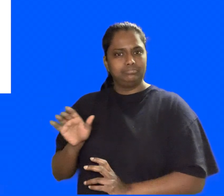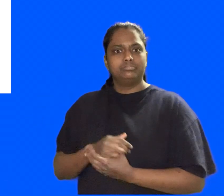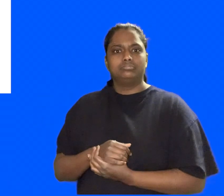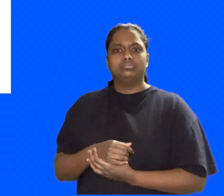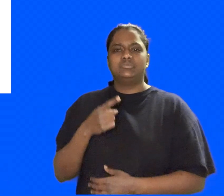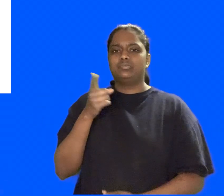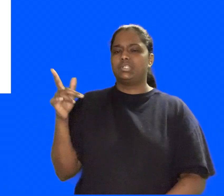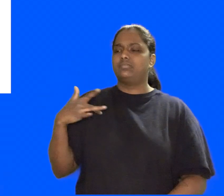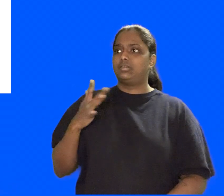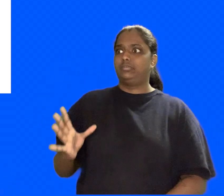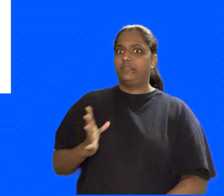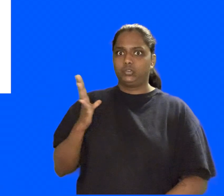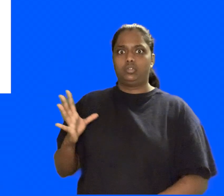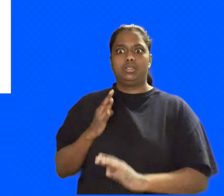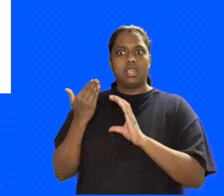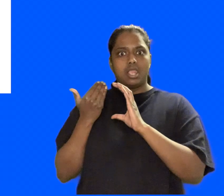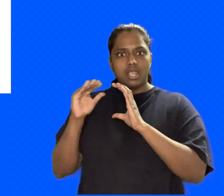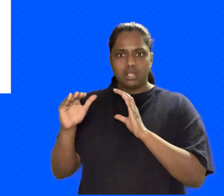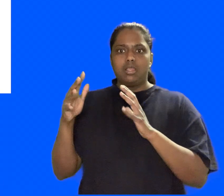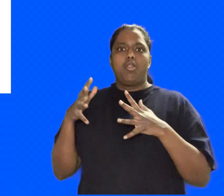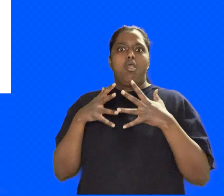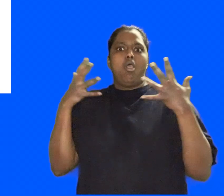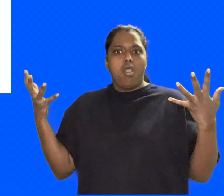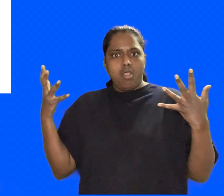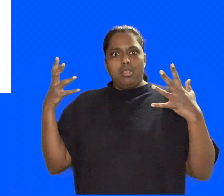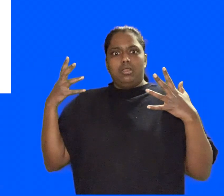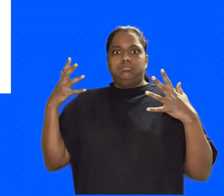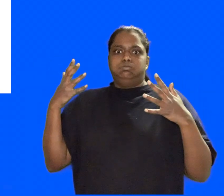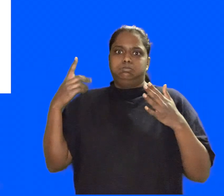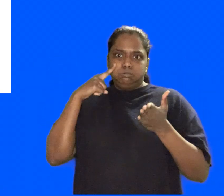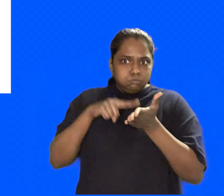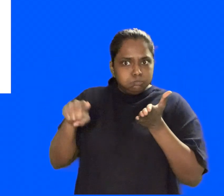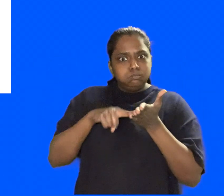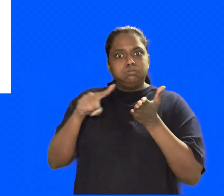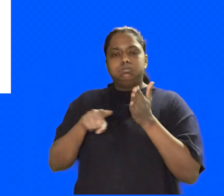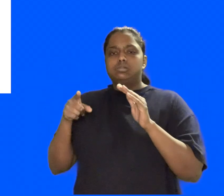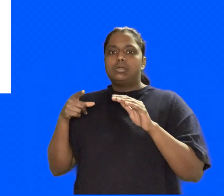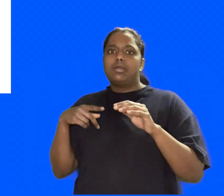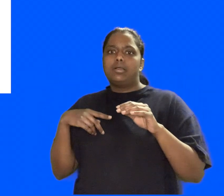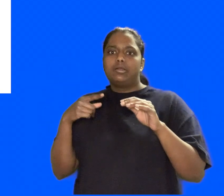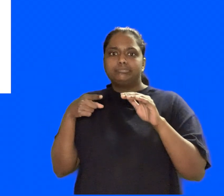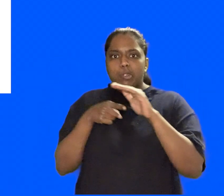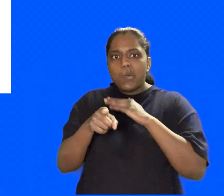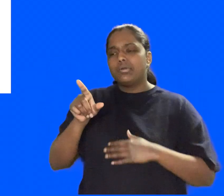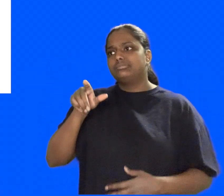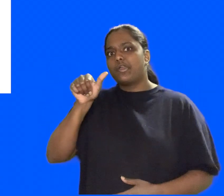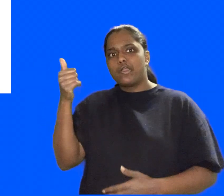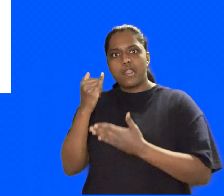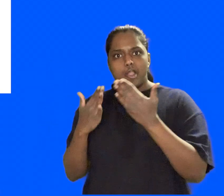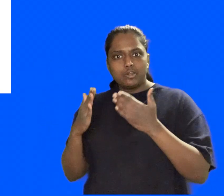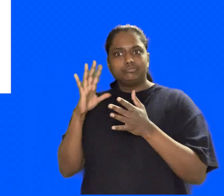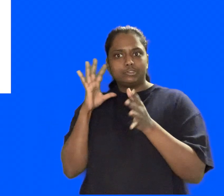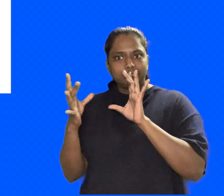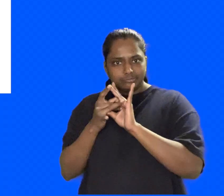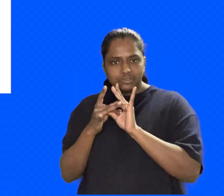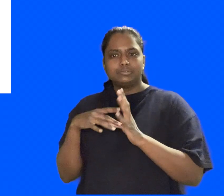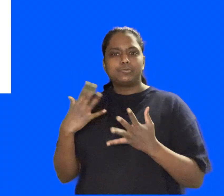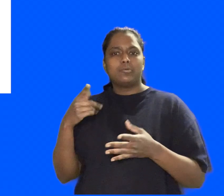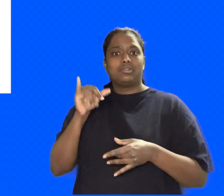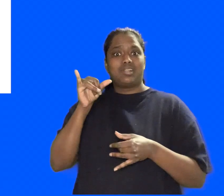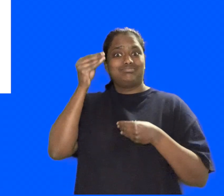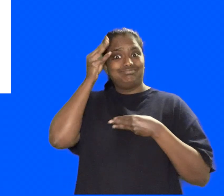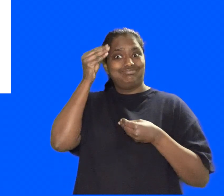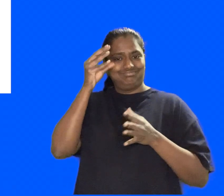often felt like she was cold calling without always having a common thread to connect on. The formality of emailing required a lot of